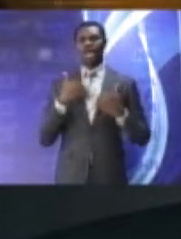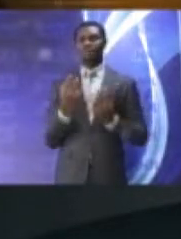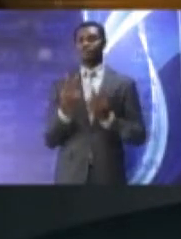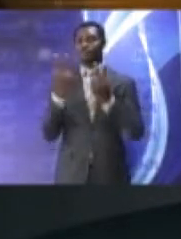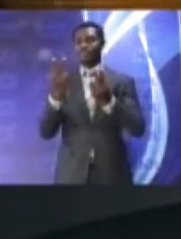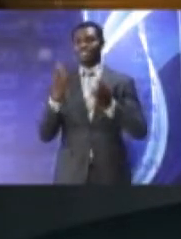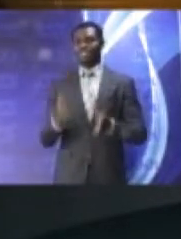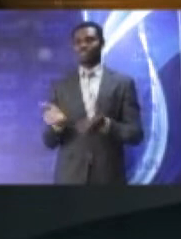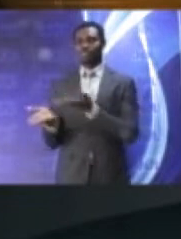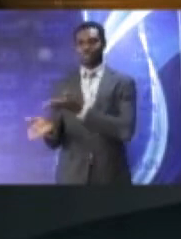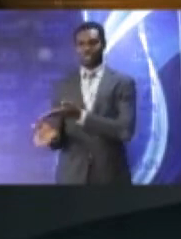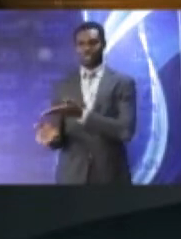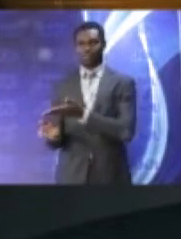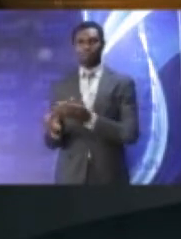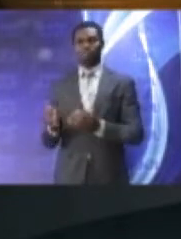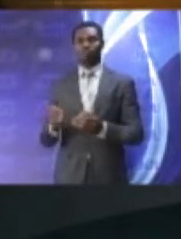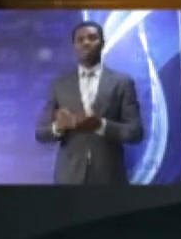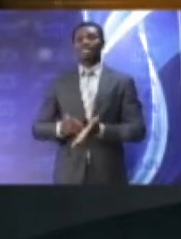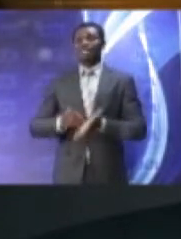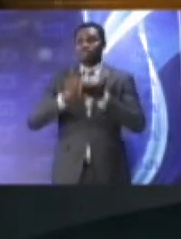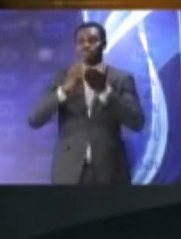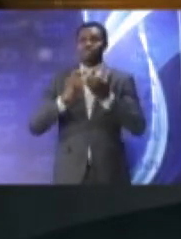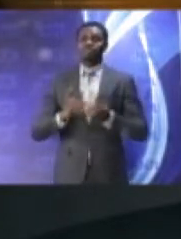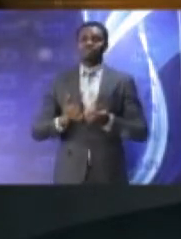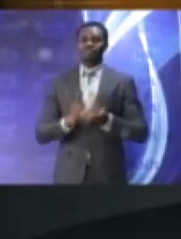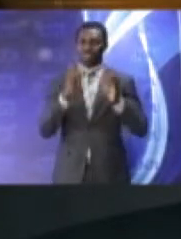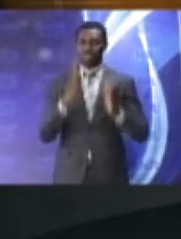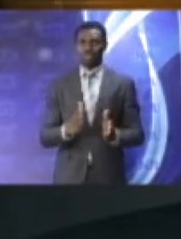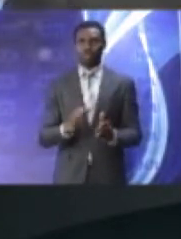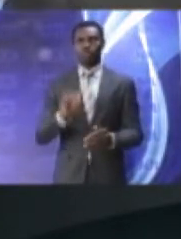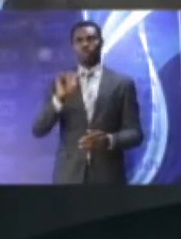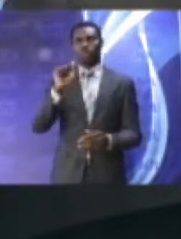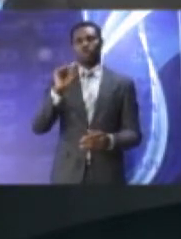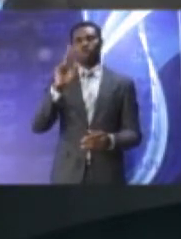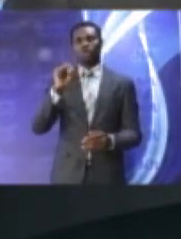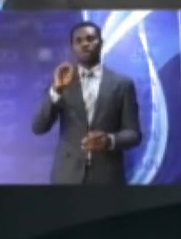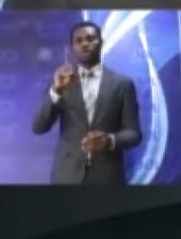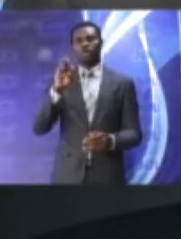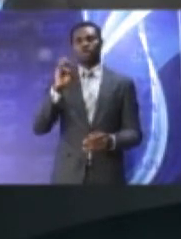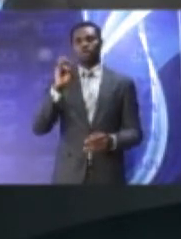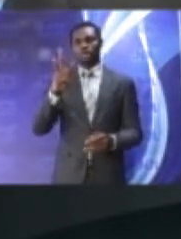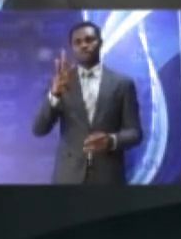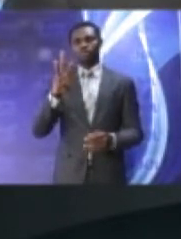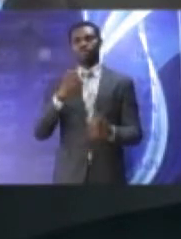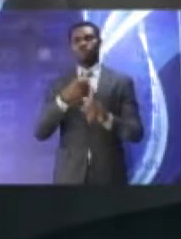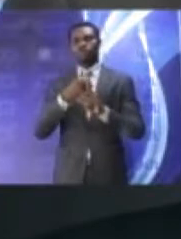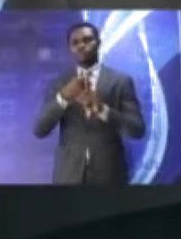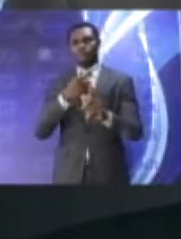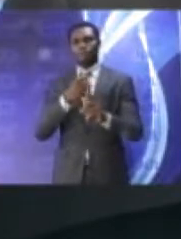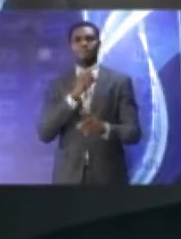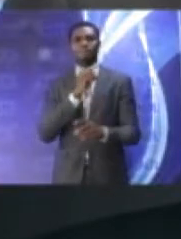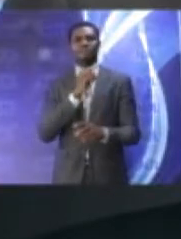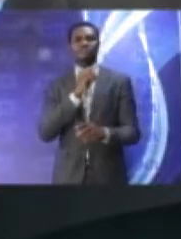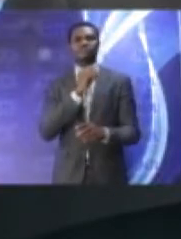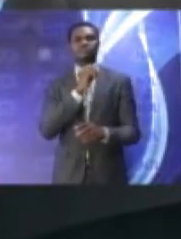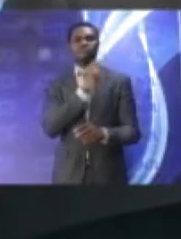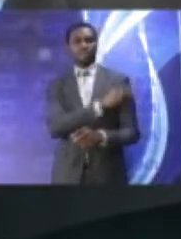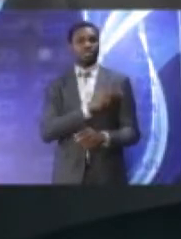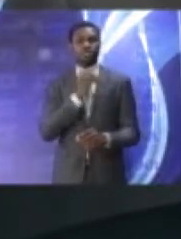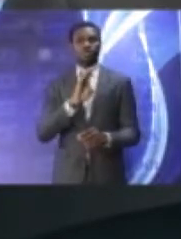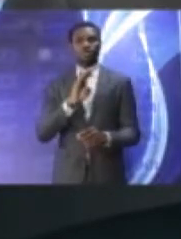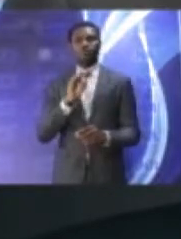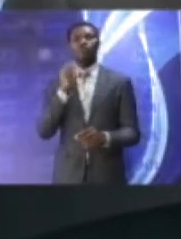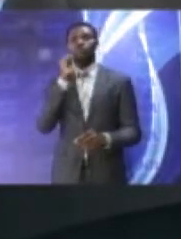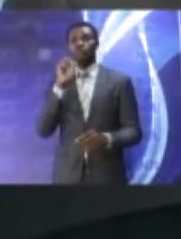Development, Federal Ministry of Women Affairs, Ali Andrew Madugu. Thank you very much for joining us. Thank you for having me.